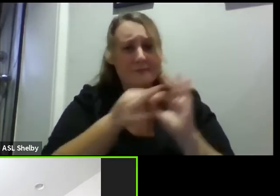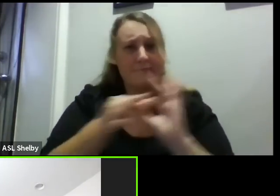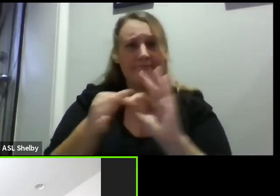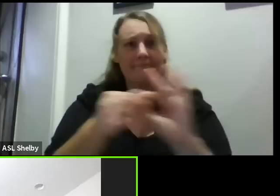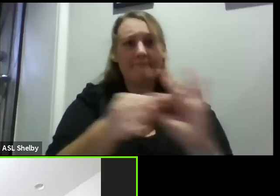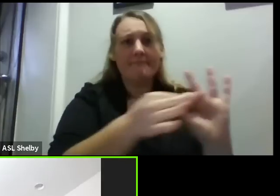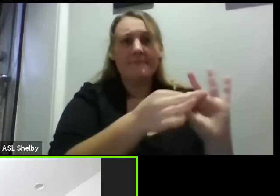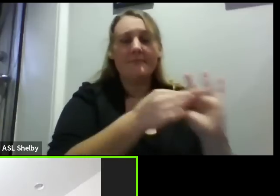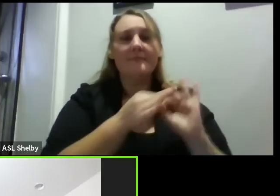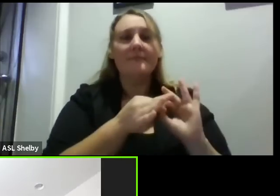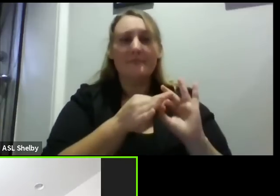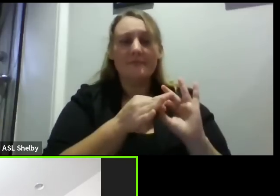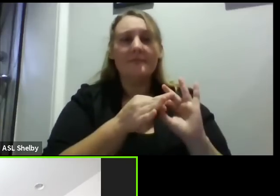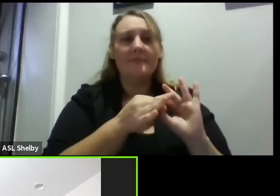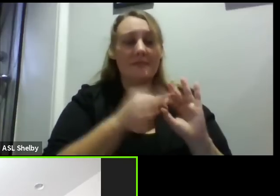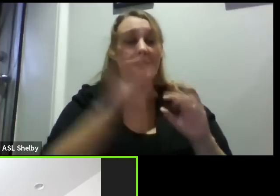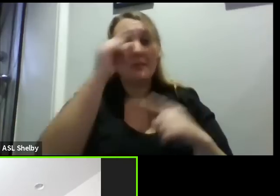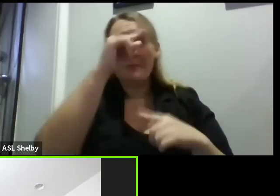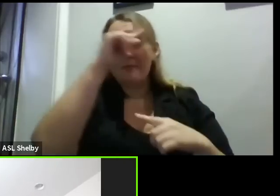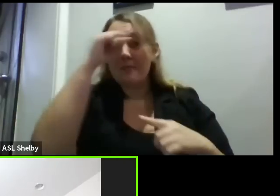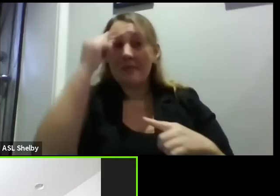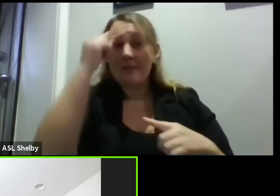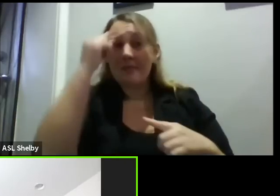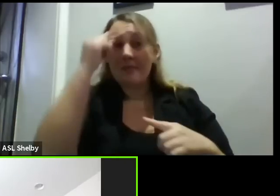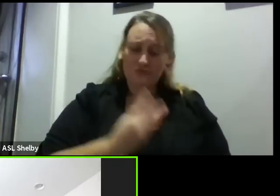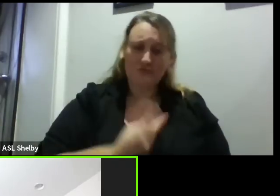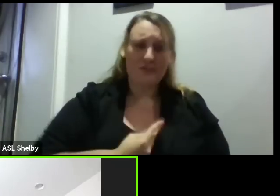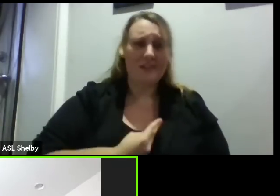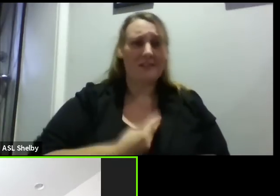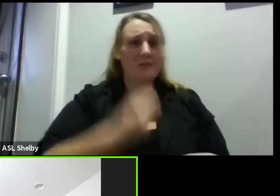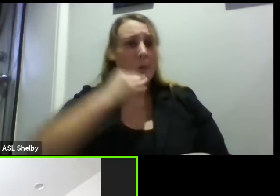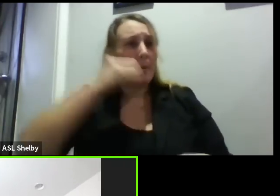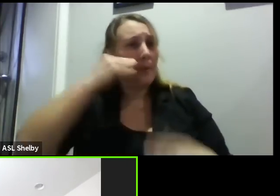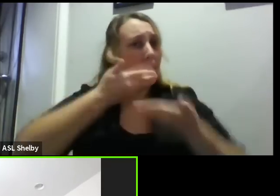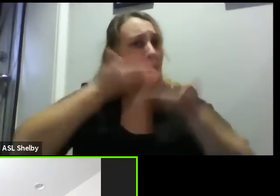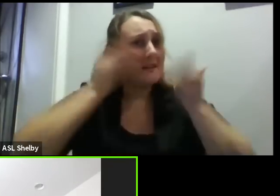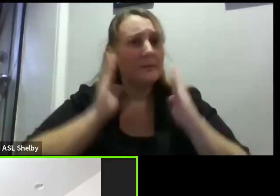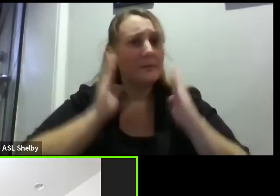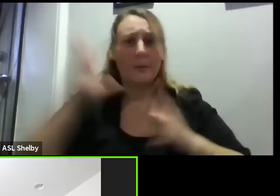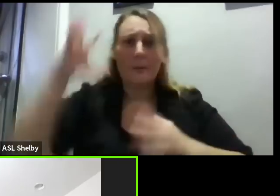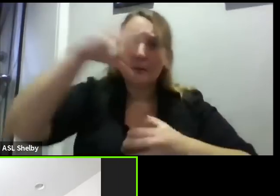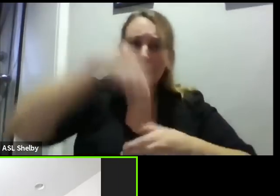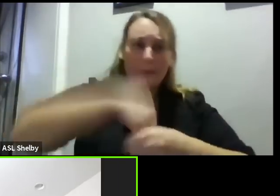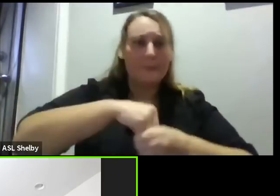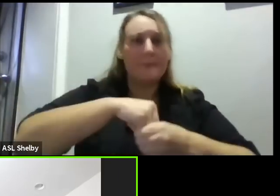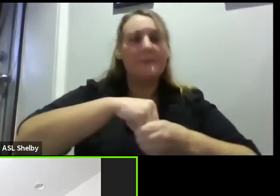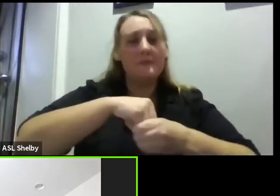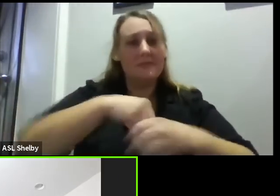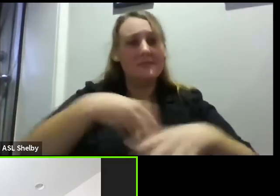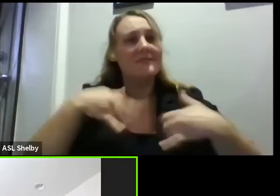sex workers, that trans and queer sex workers are the ones who we're still holding up.